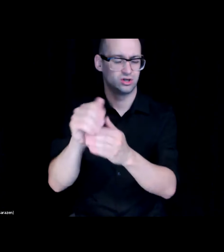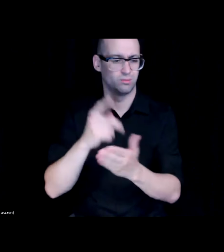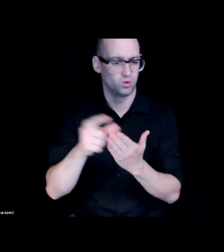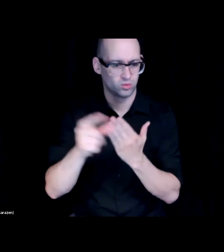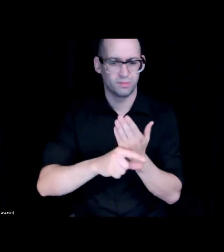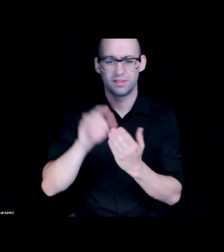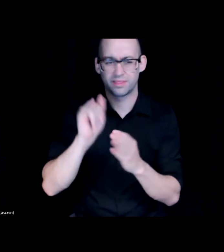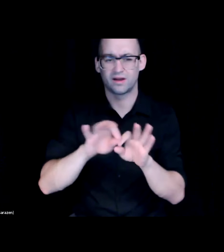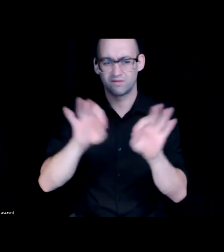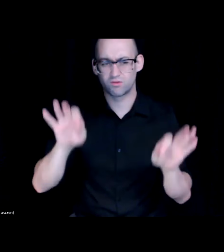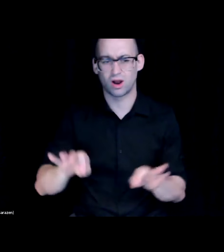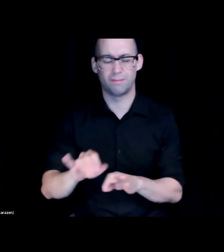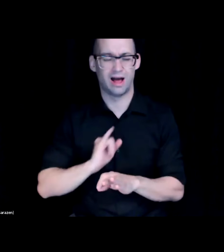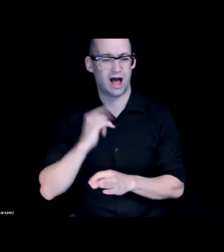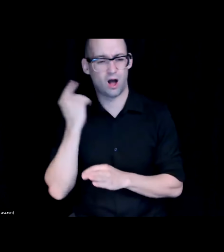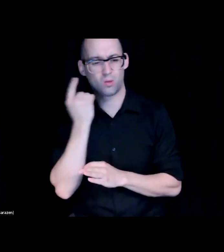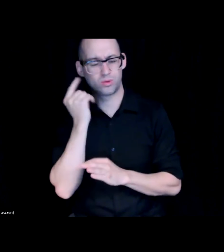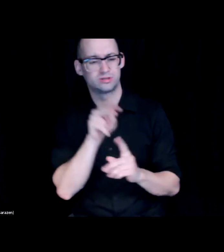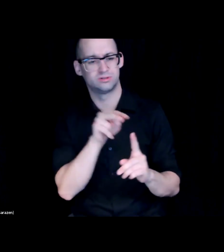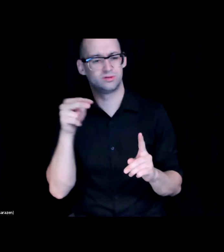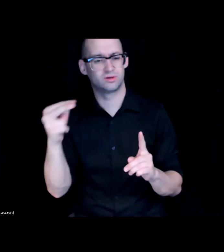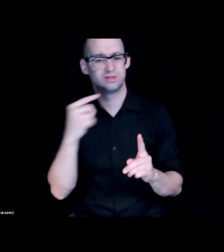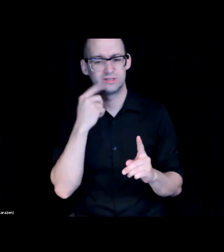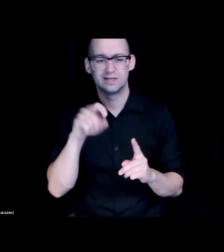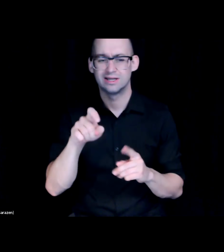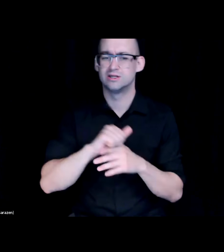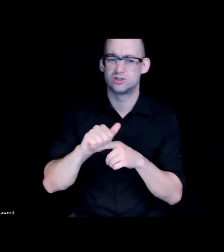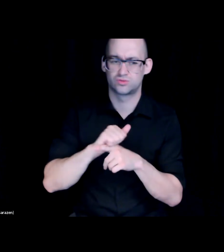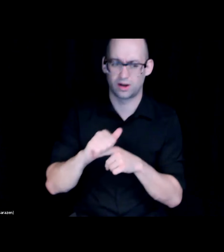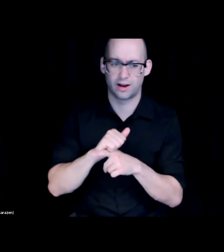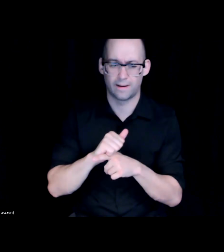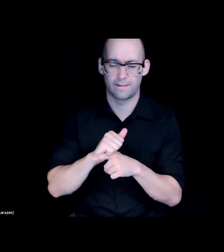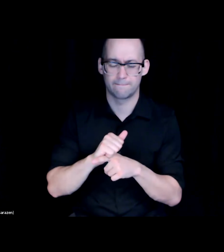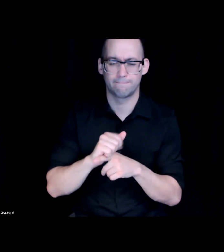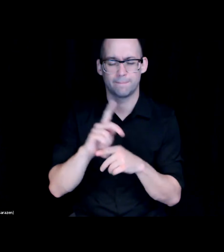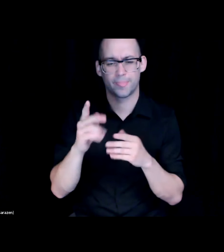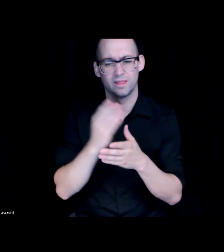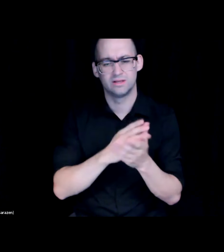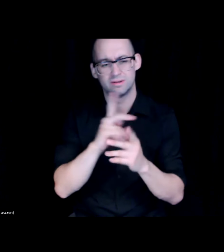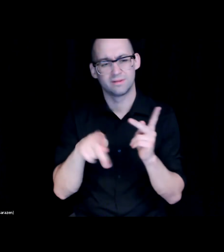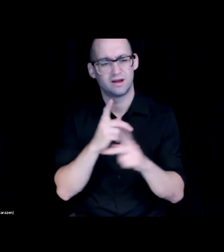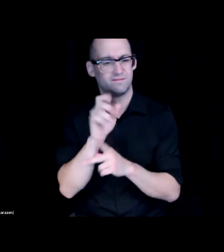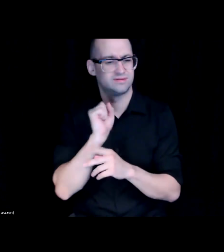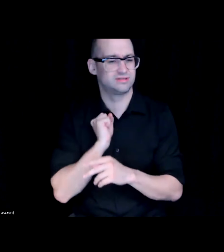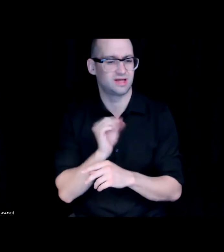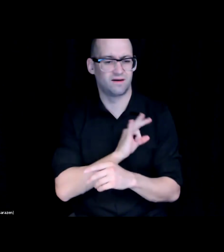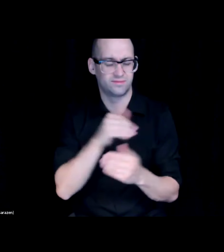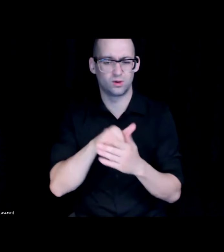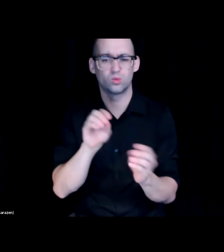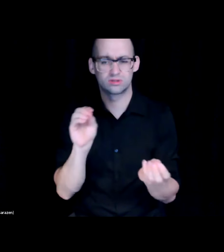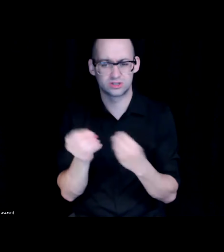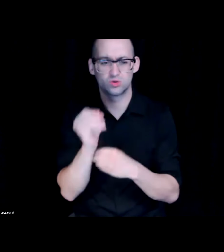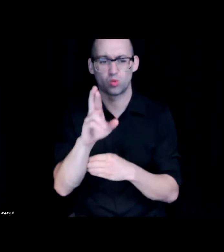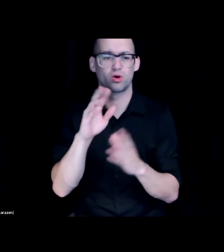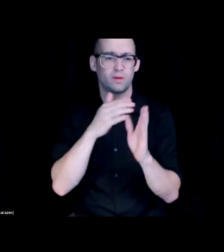the frame that I always come at it, looking at it, is that we need to train some sort of staff of an organization or some